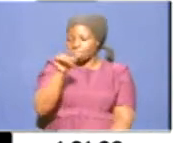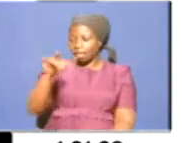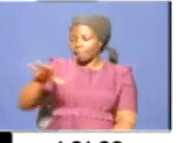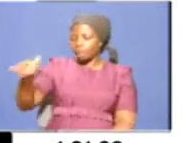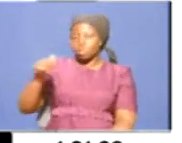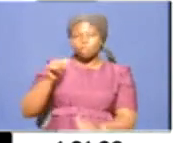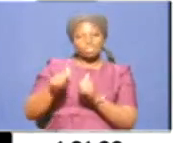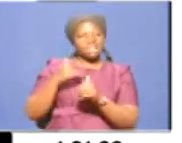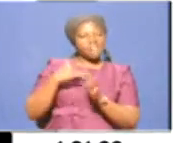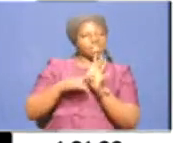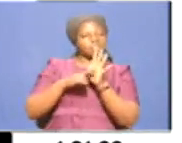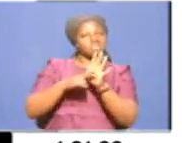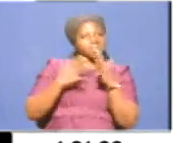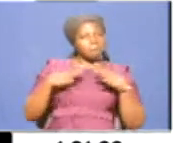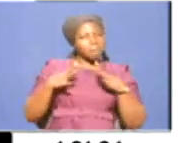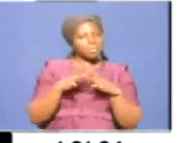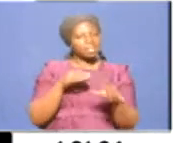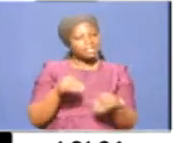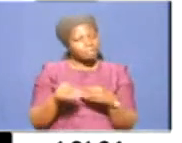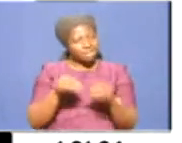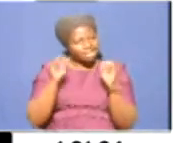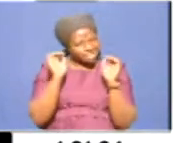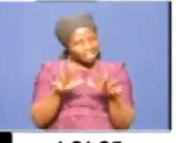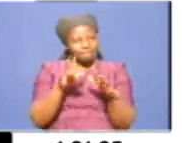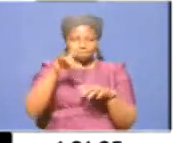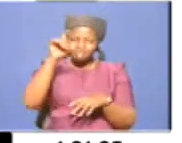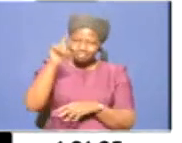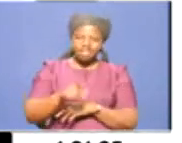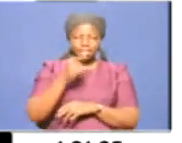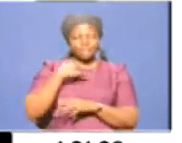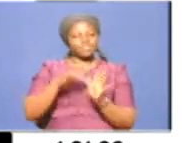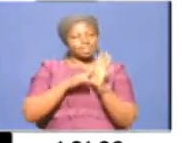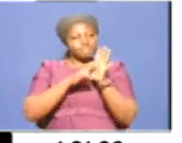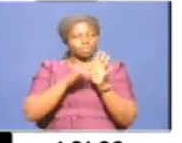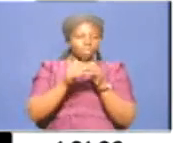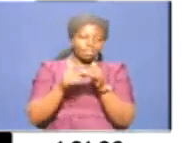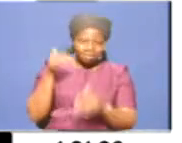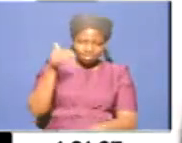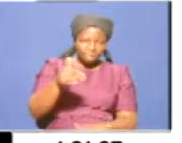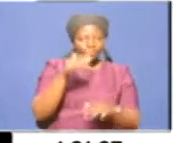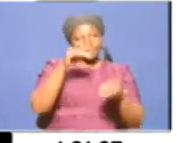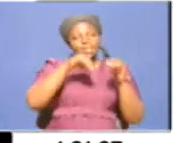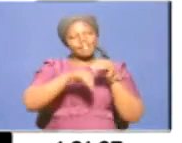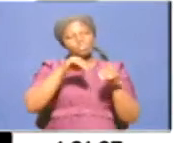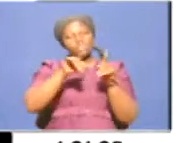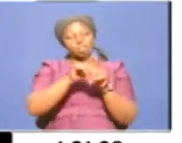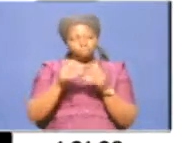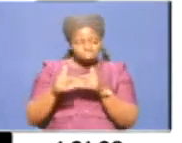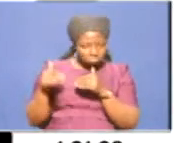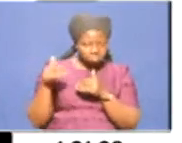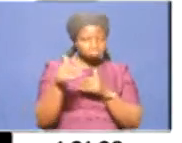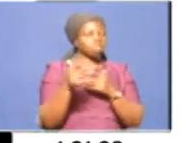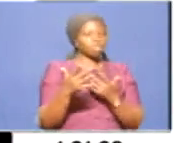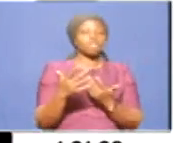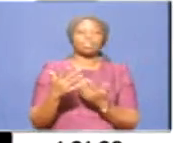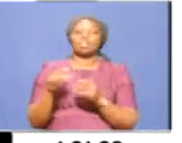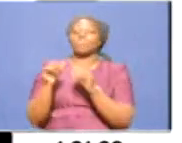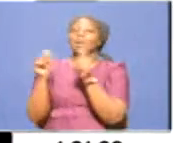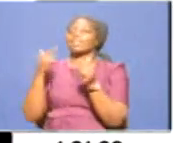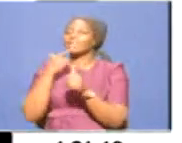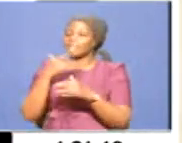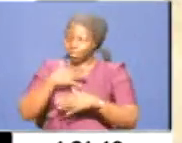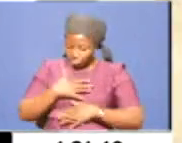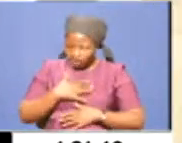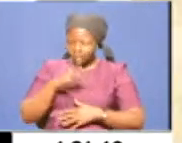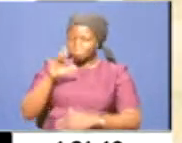of persons with disabilities must have representation in the next election and beyond. Well said, Mheshimiwa Danita